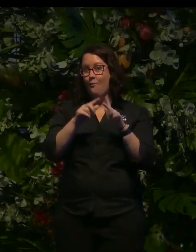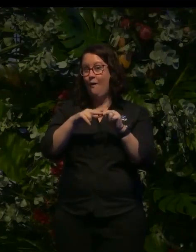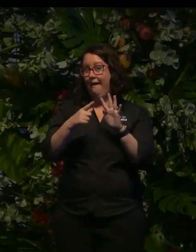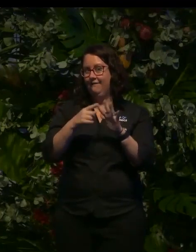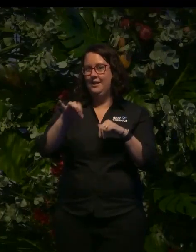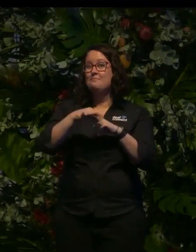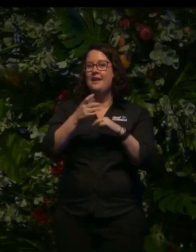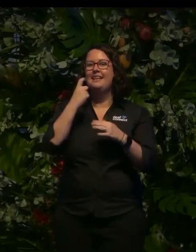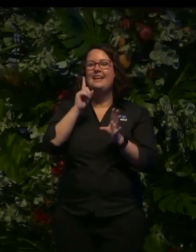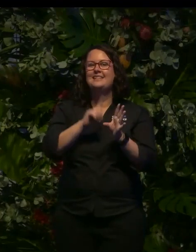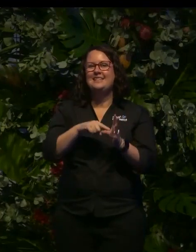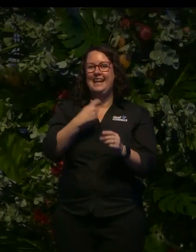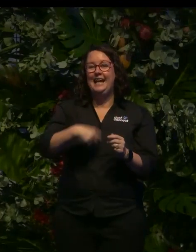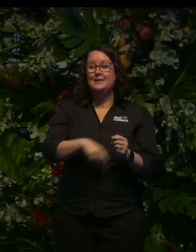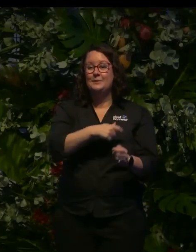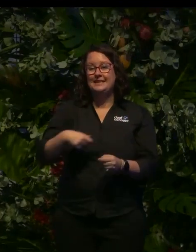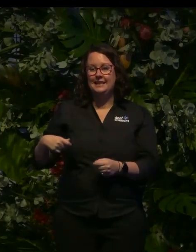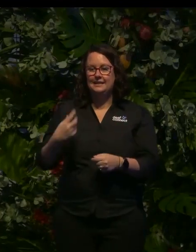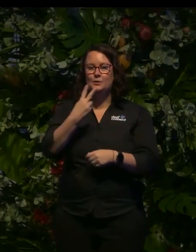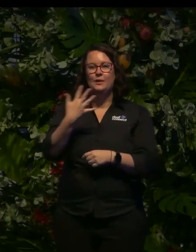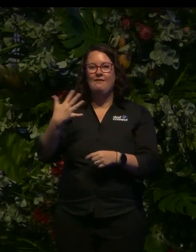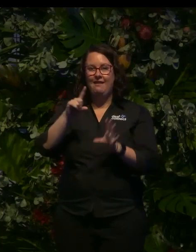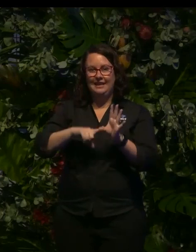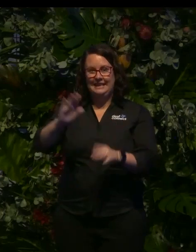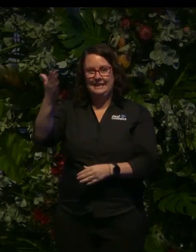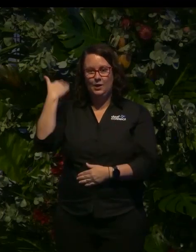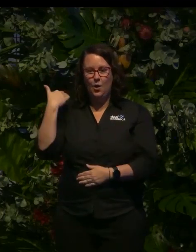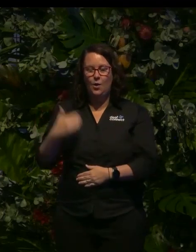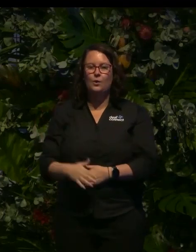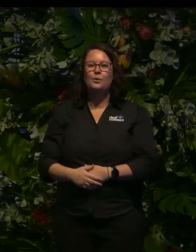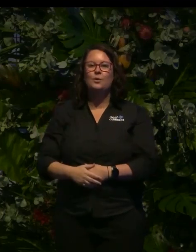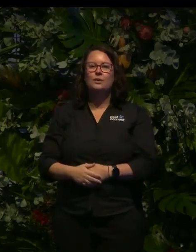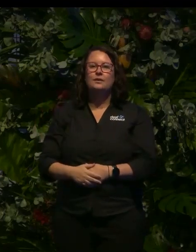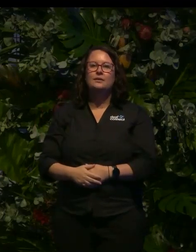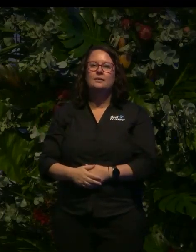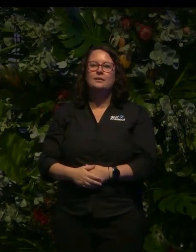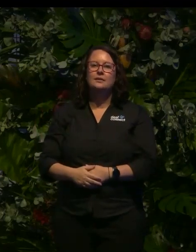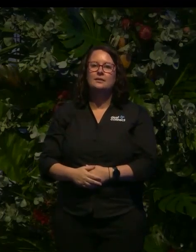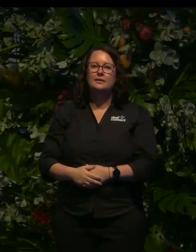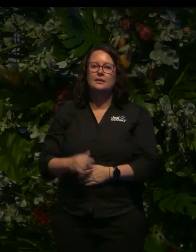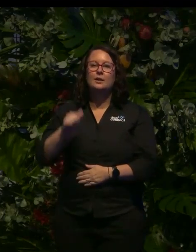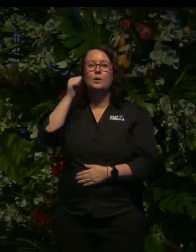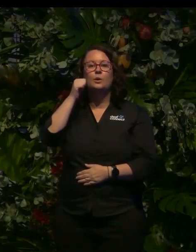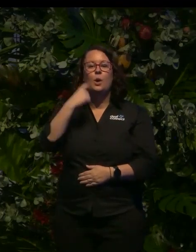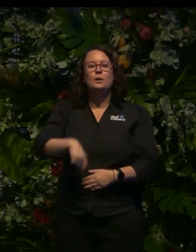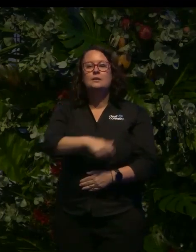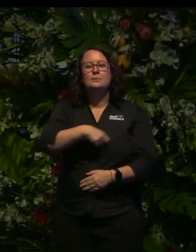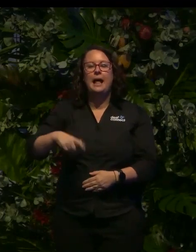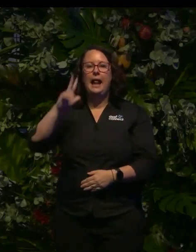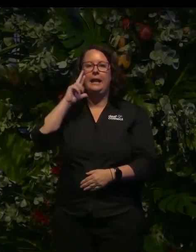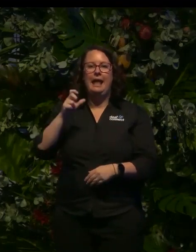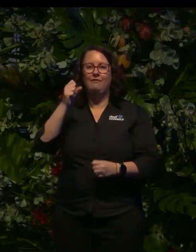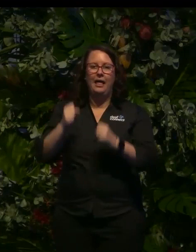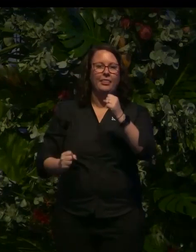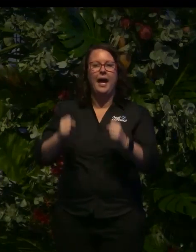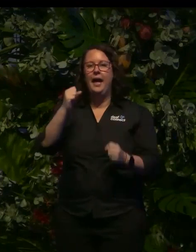last year in Switzerland, 25 years ago. And with her together, Swiss people like to hiking.